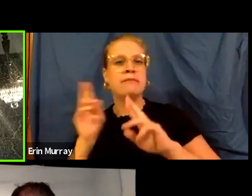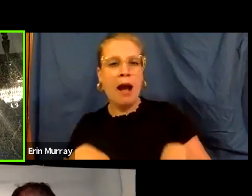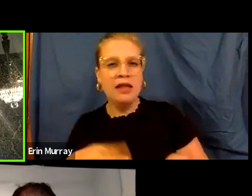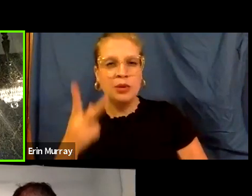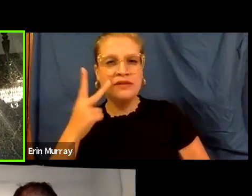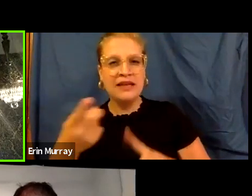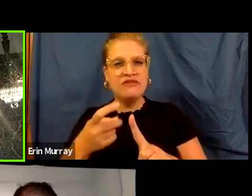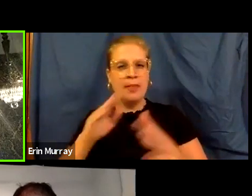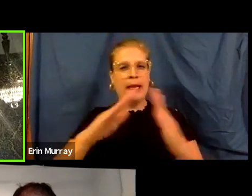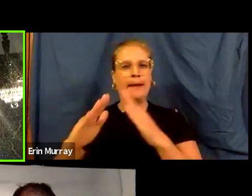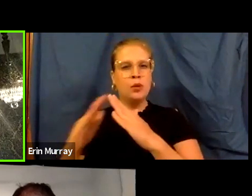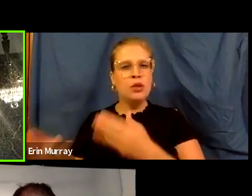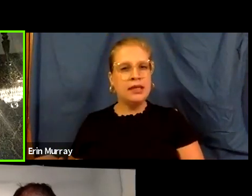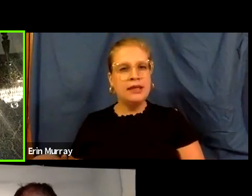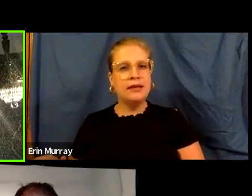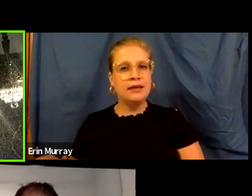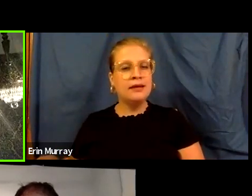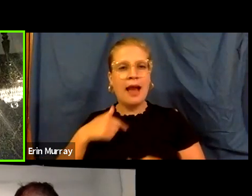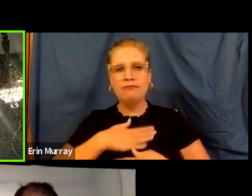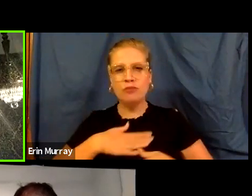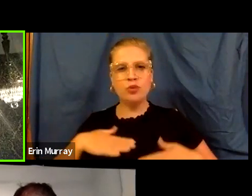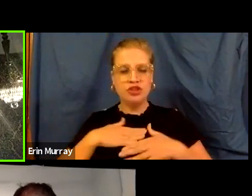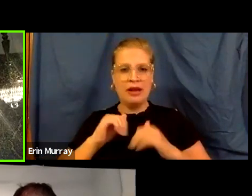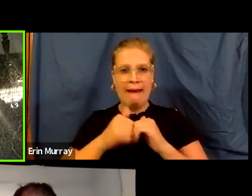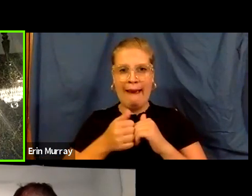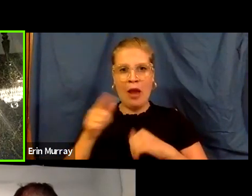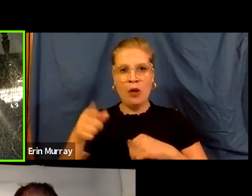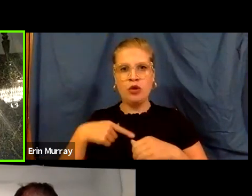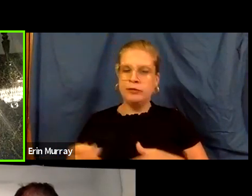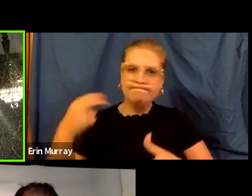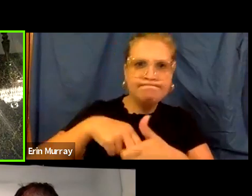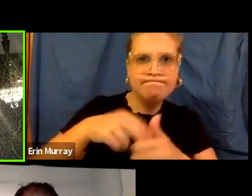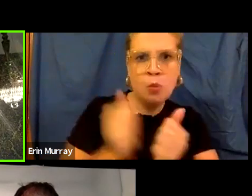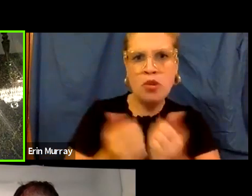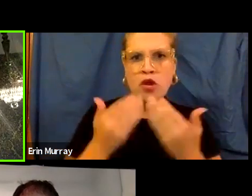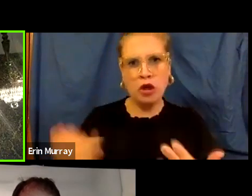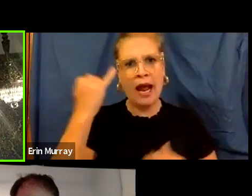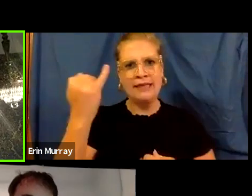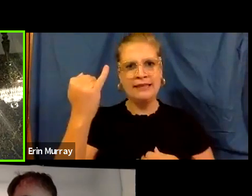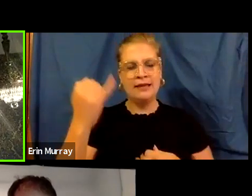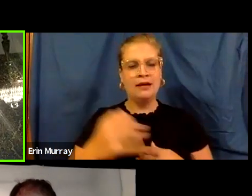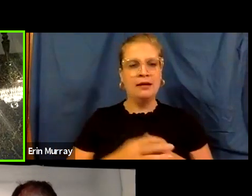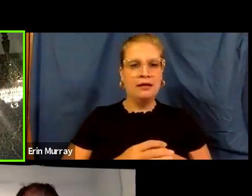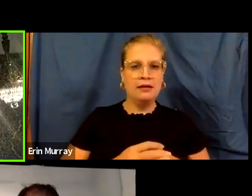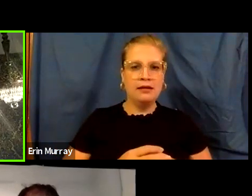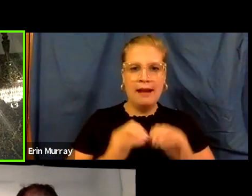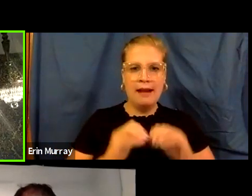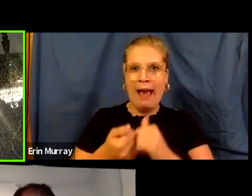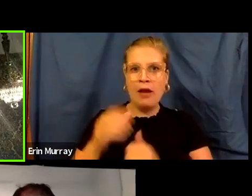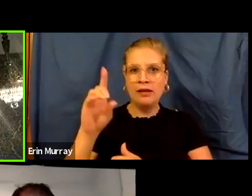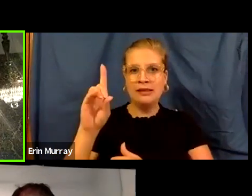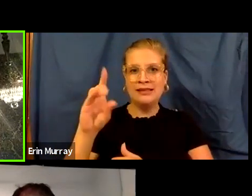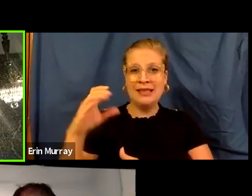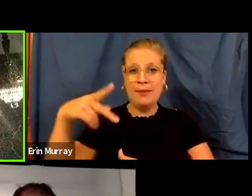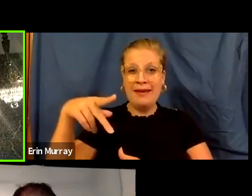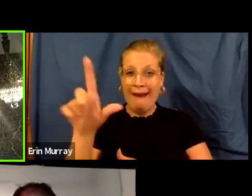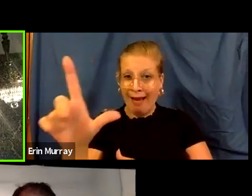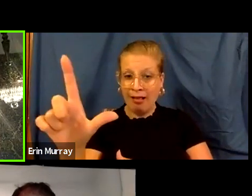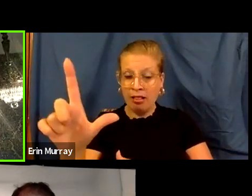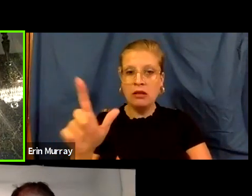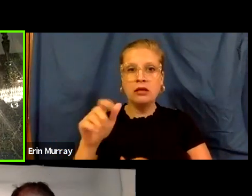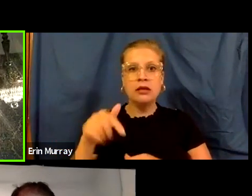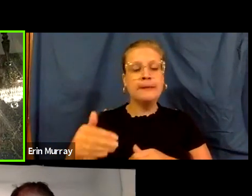the community. And I just appreciate the way you stepped in with a good idea, and the way DCPL was willing to step out